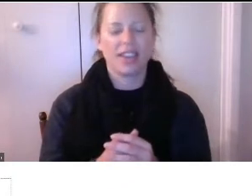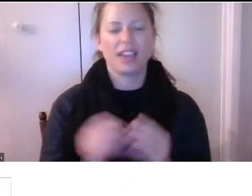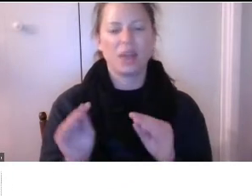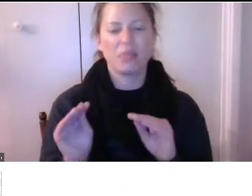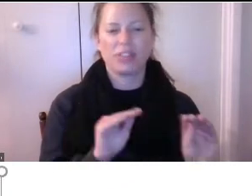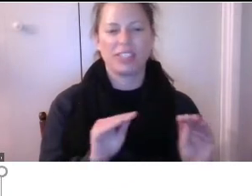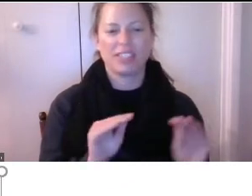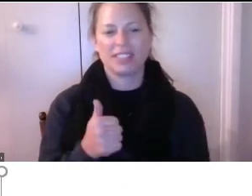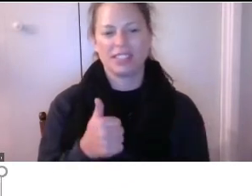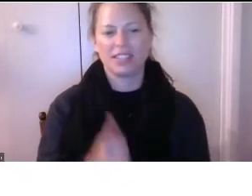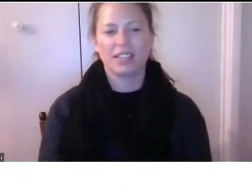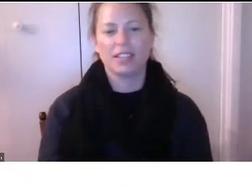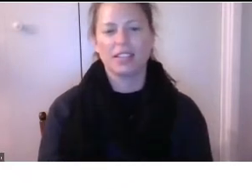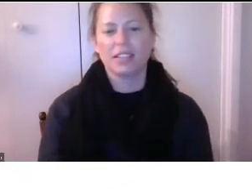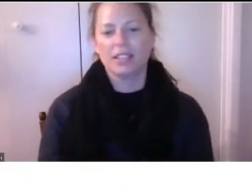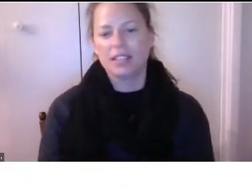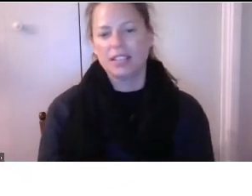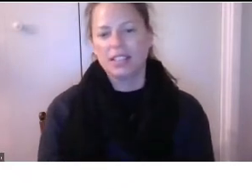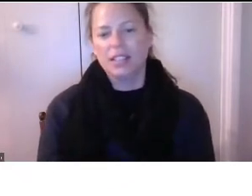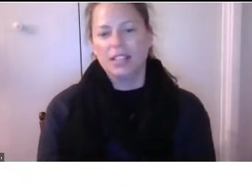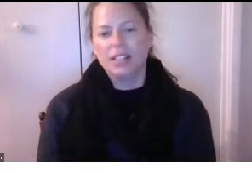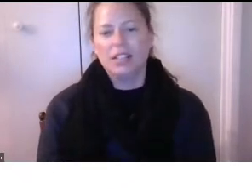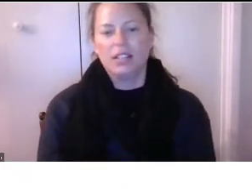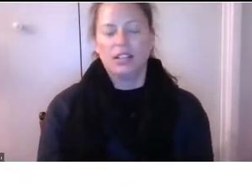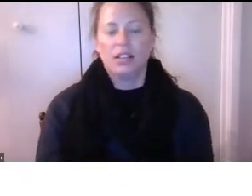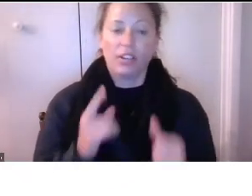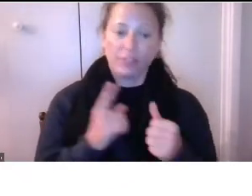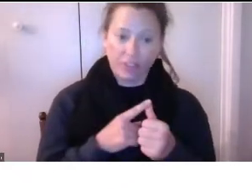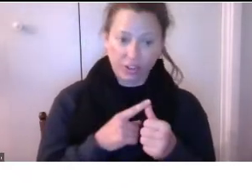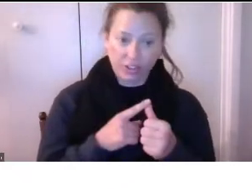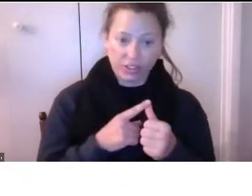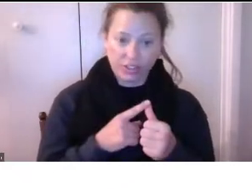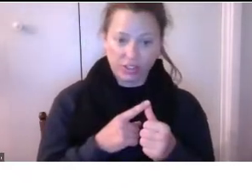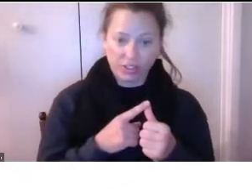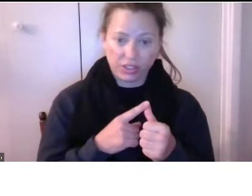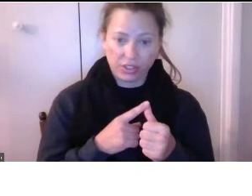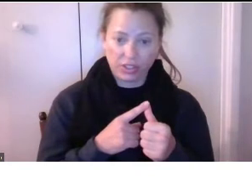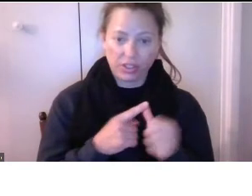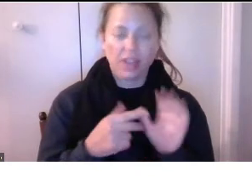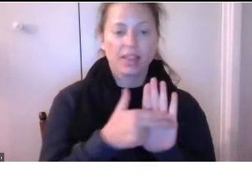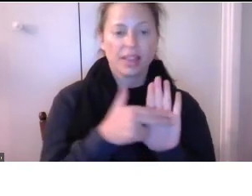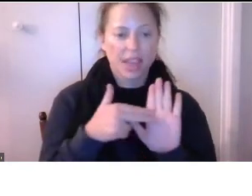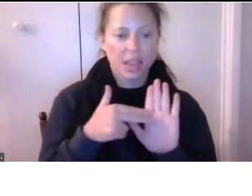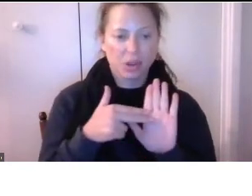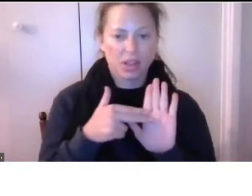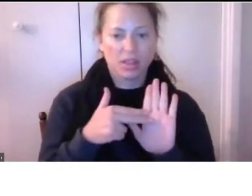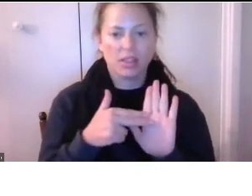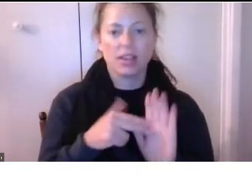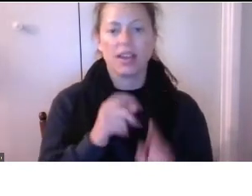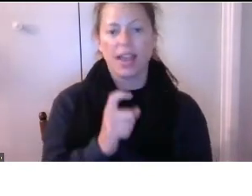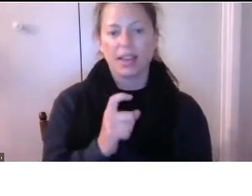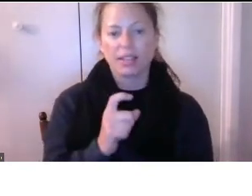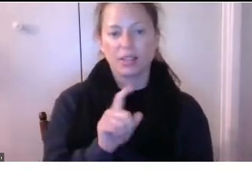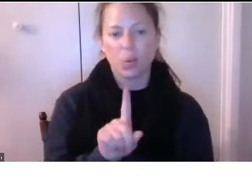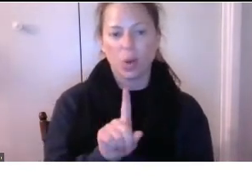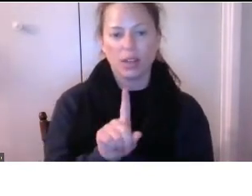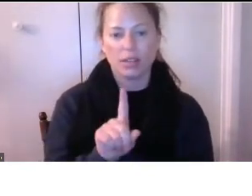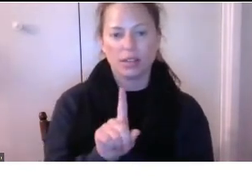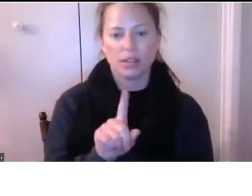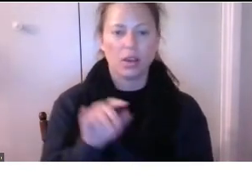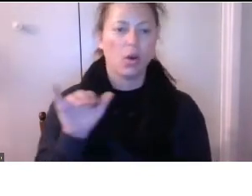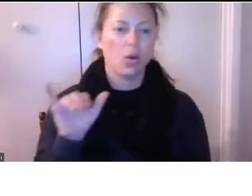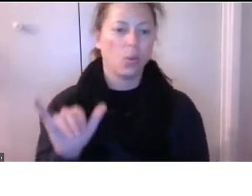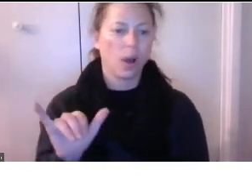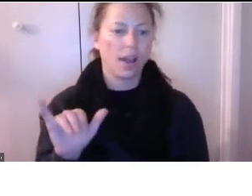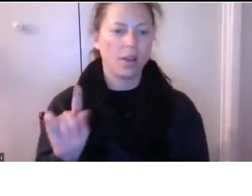we go. Okay, so the first thing I'm going to want to do is label this. x1,